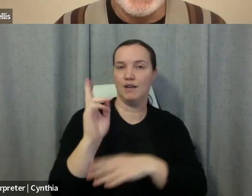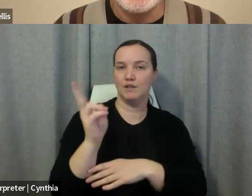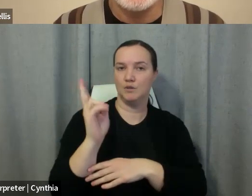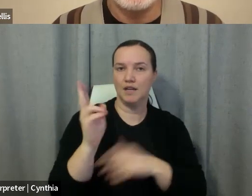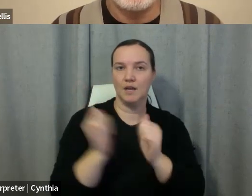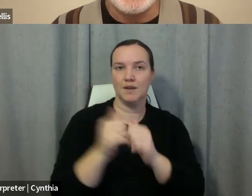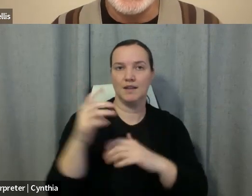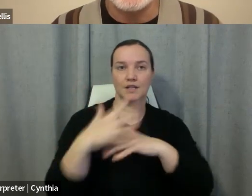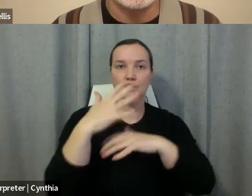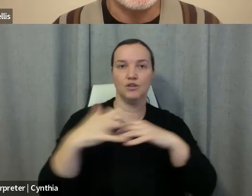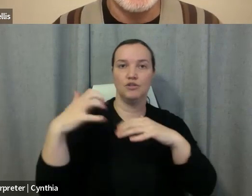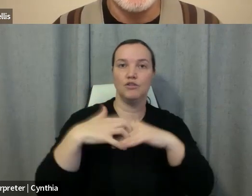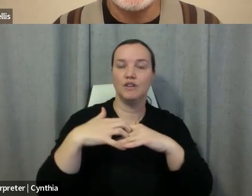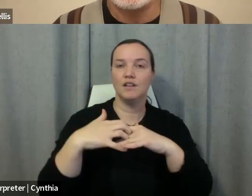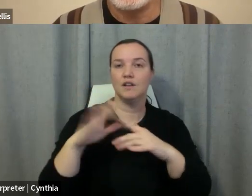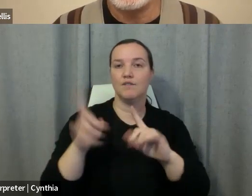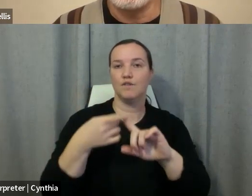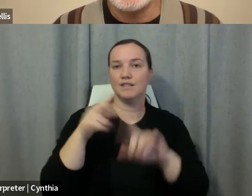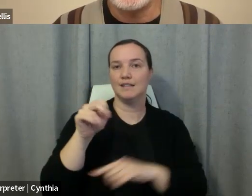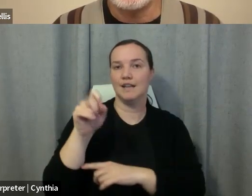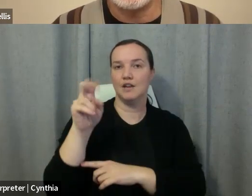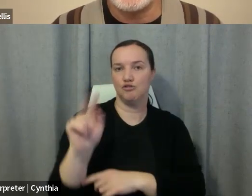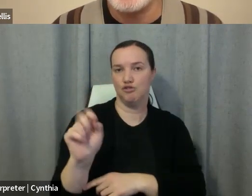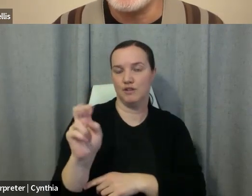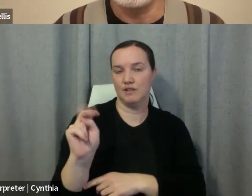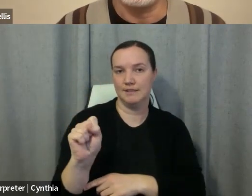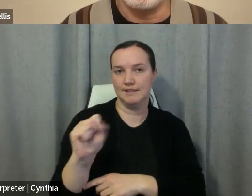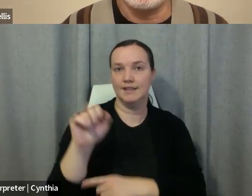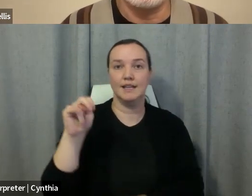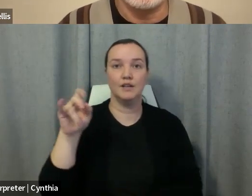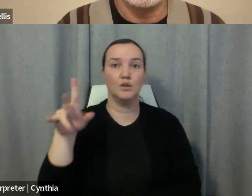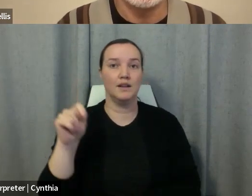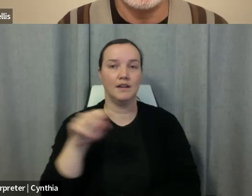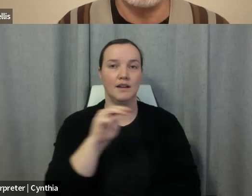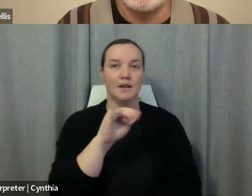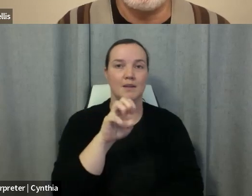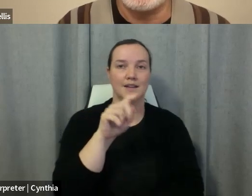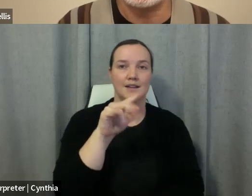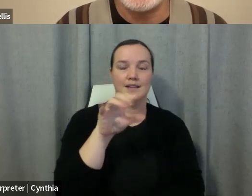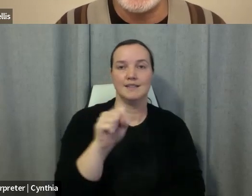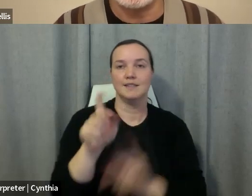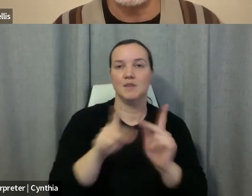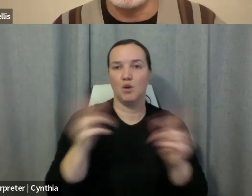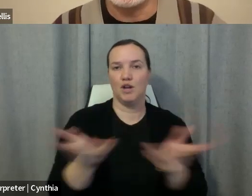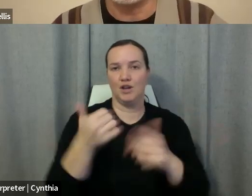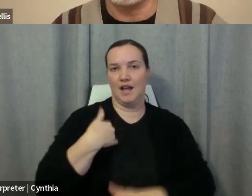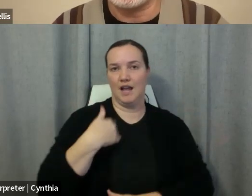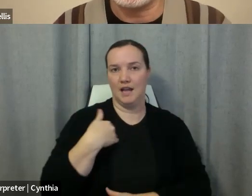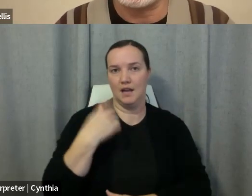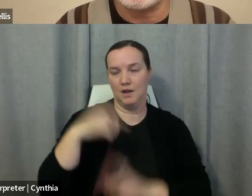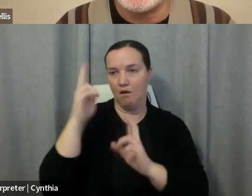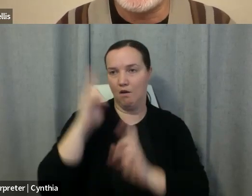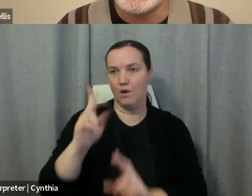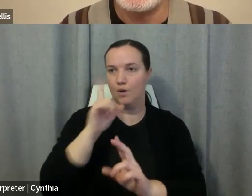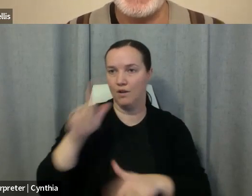with Indigenous, First Nations, Inuit, and Métis peoples in Canada. In honor of those who have gone before us, Equity commits to